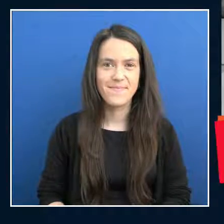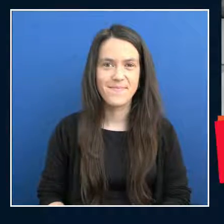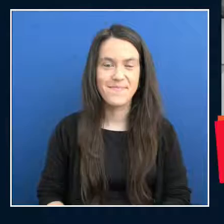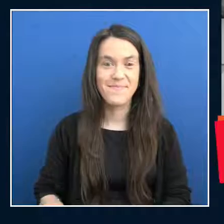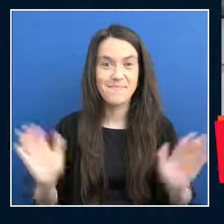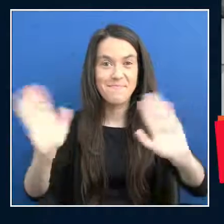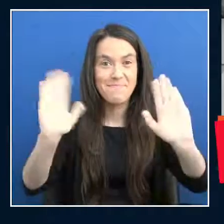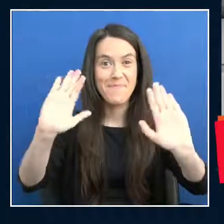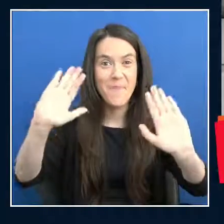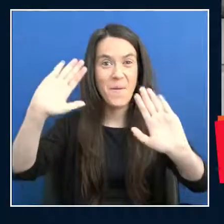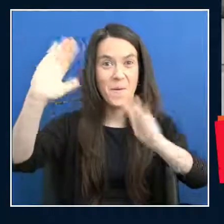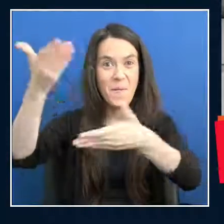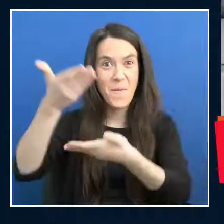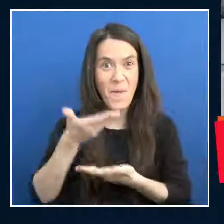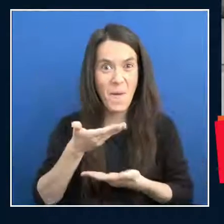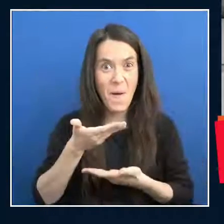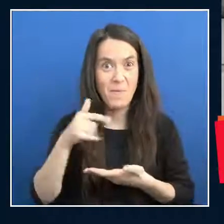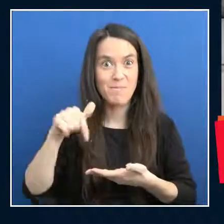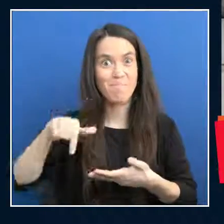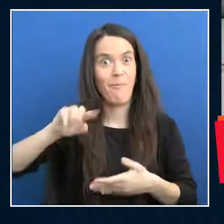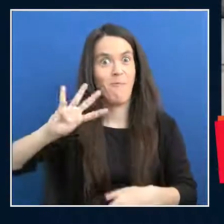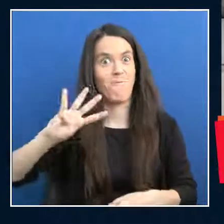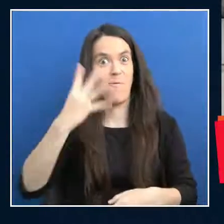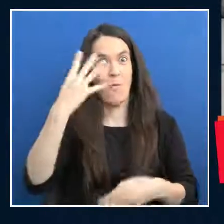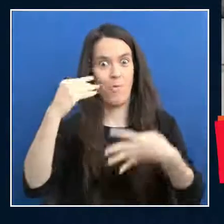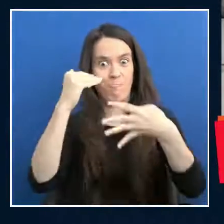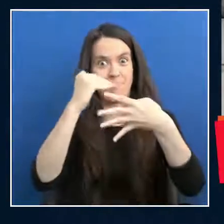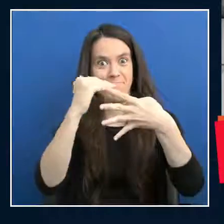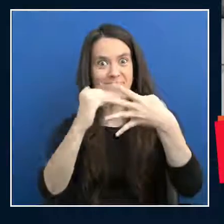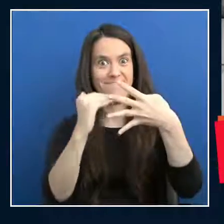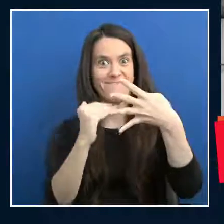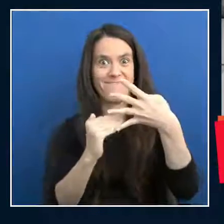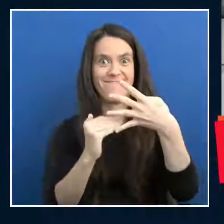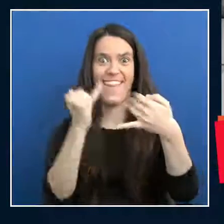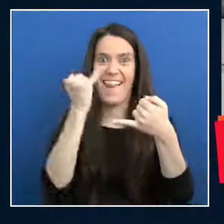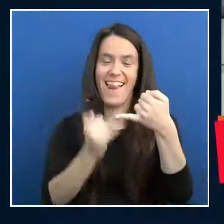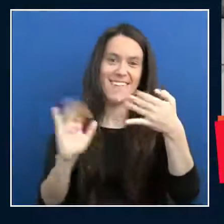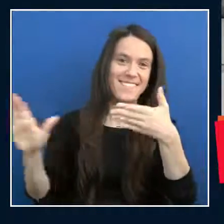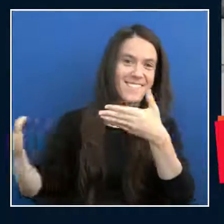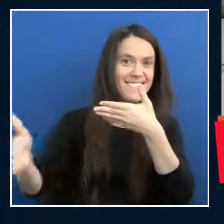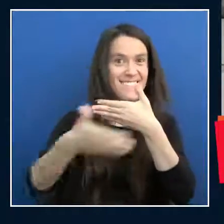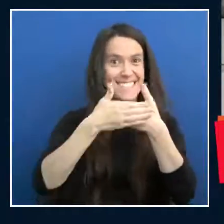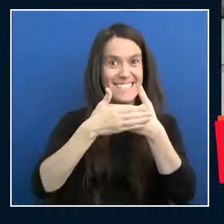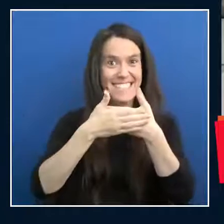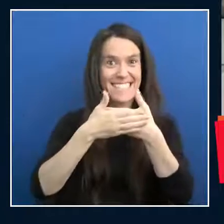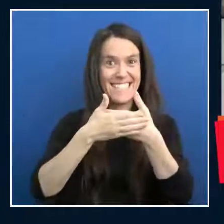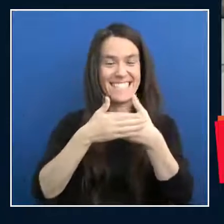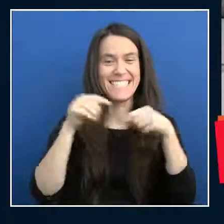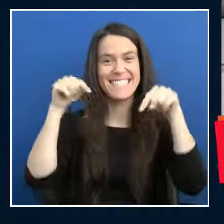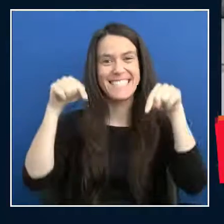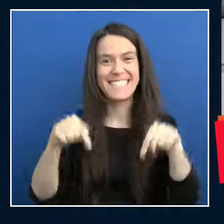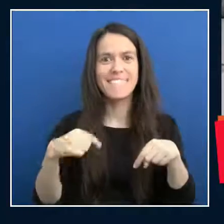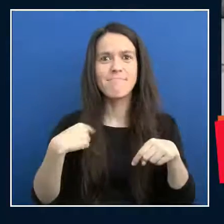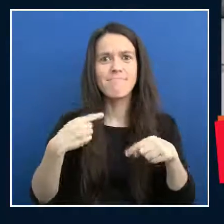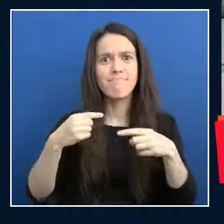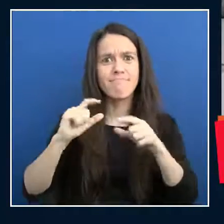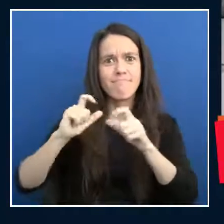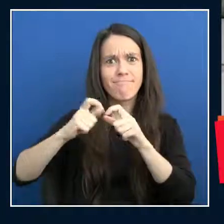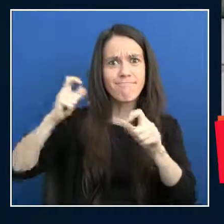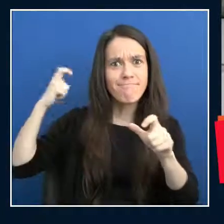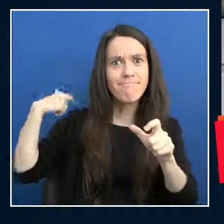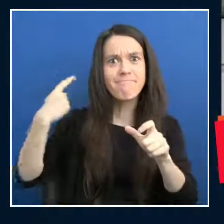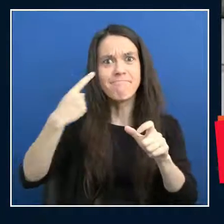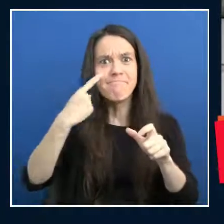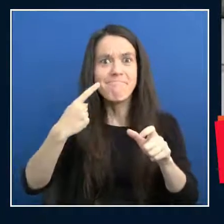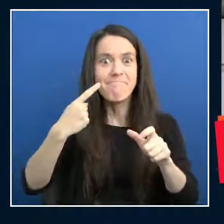Welcome to the fourth and final DF Virtual Azure Snack. In a series of 4 episodes, we make you rethink your current hosting setup.